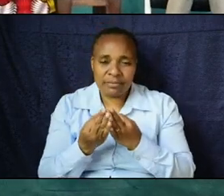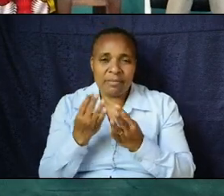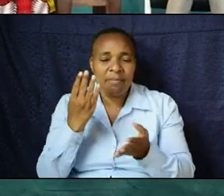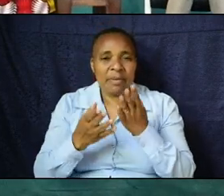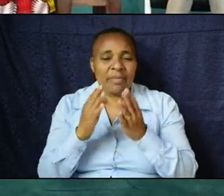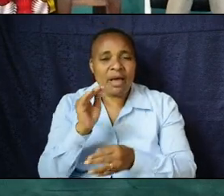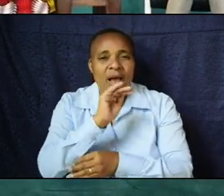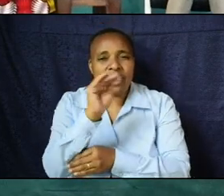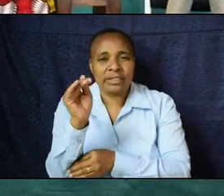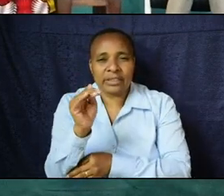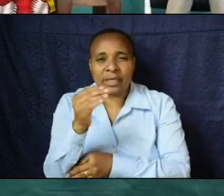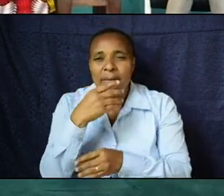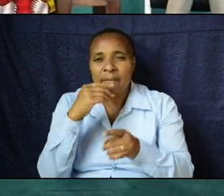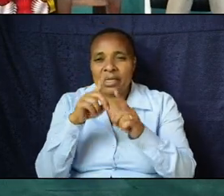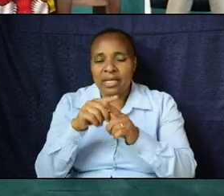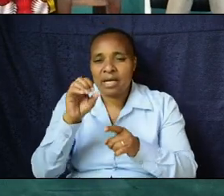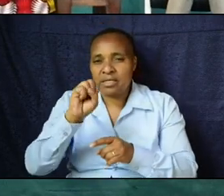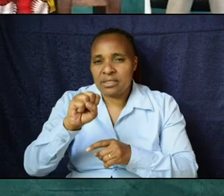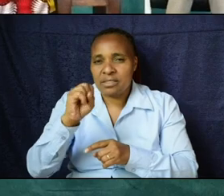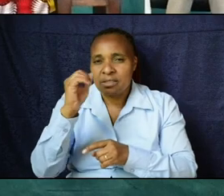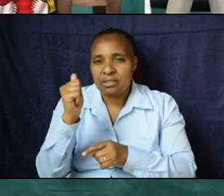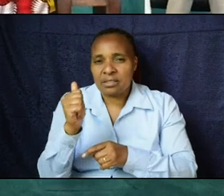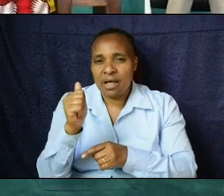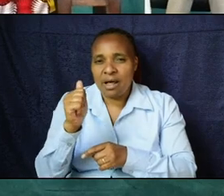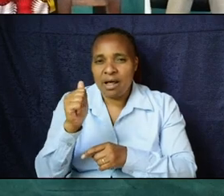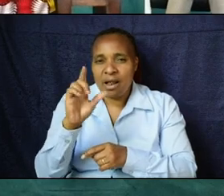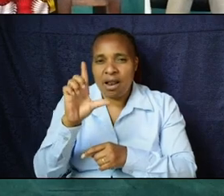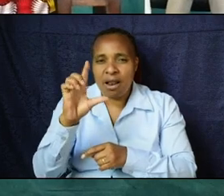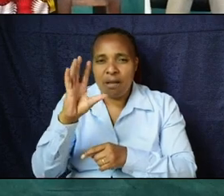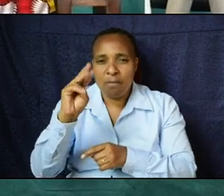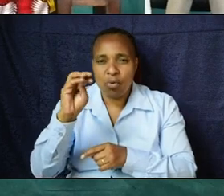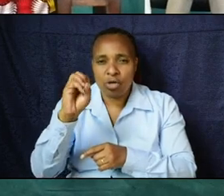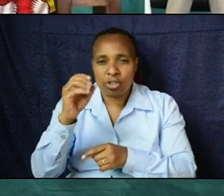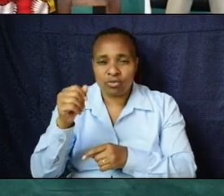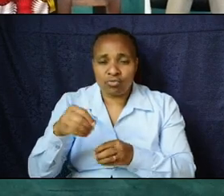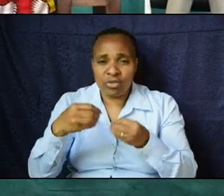I can ask Brother Salmon to give me a thought.